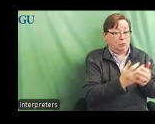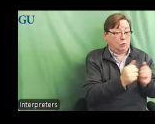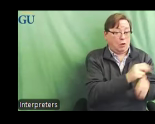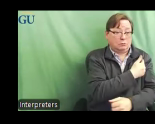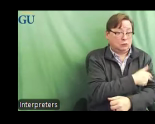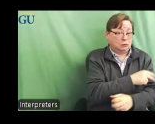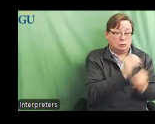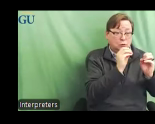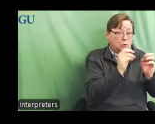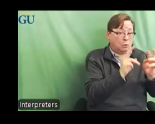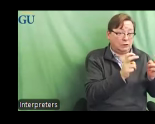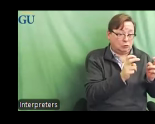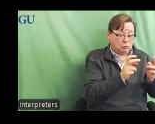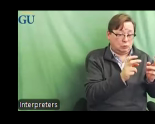issues.